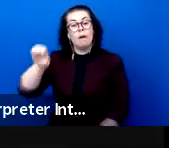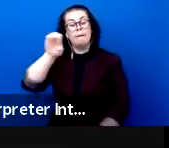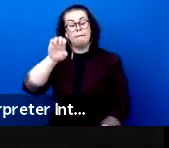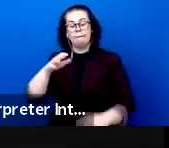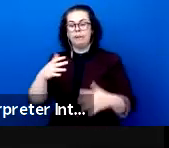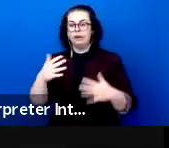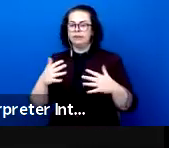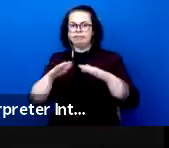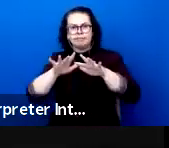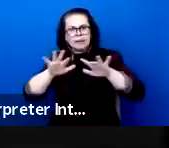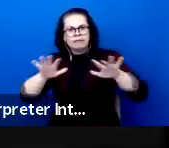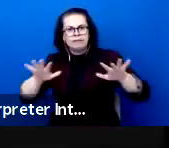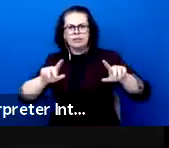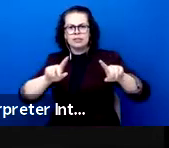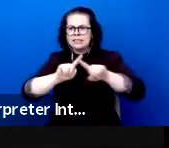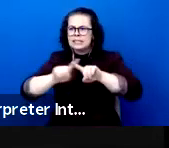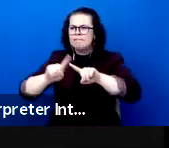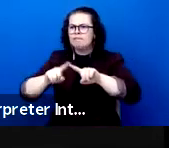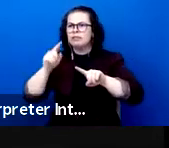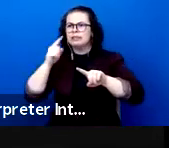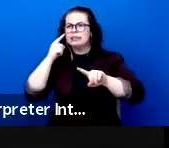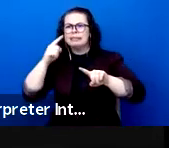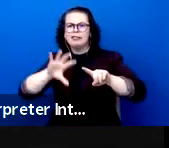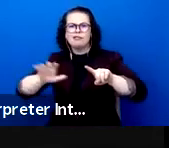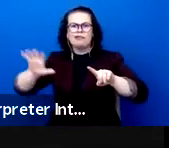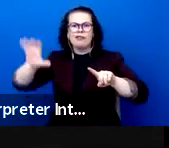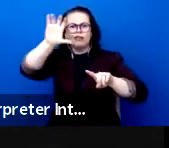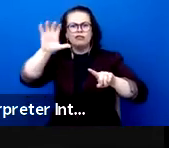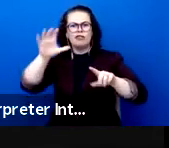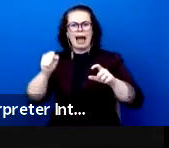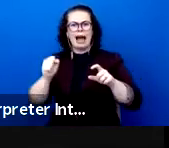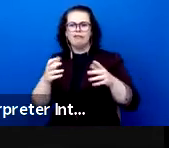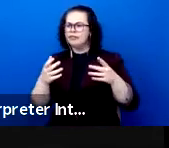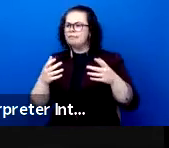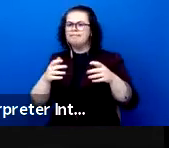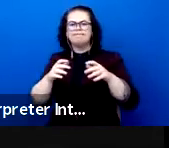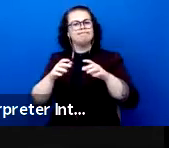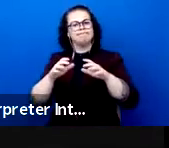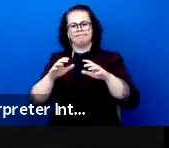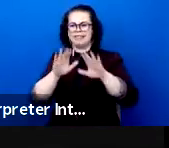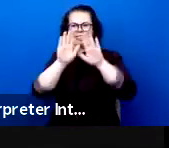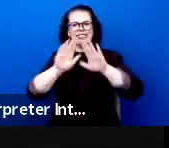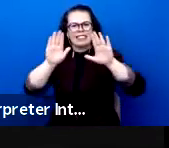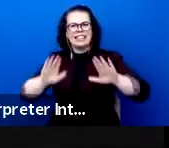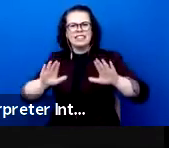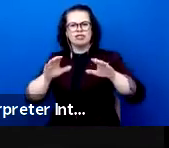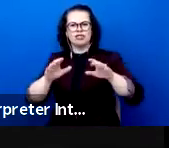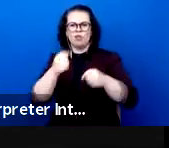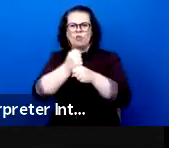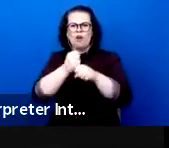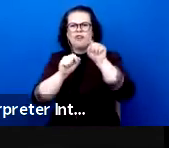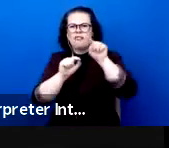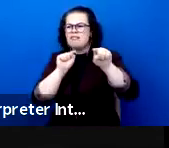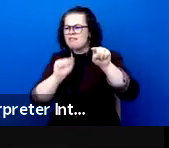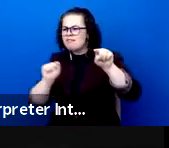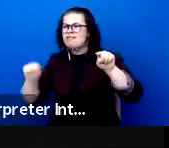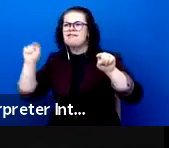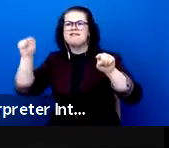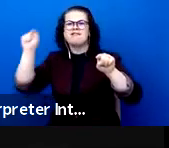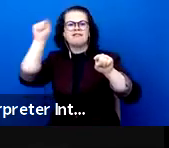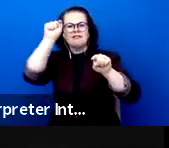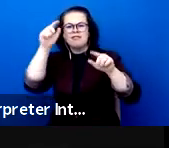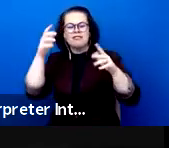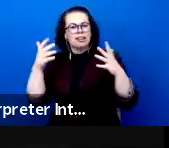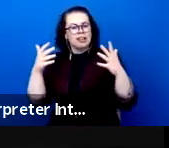Ensembles, ensembles instilled in city theatres in countries with a German heritage,